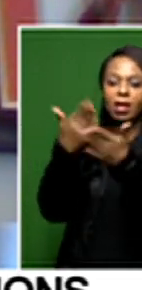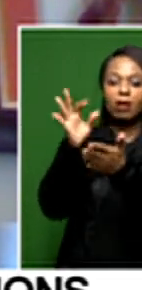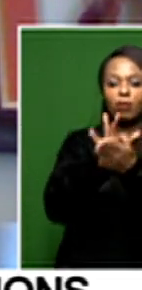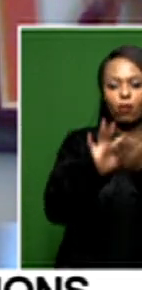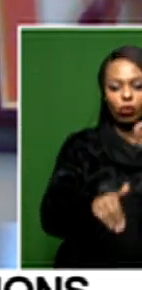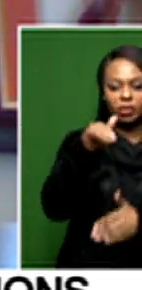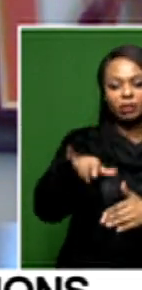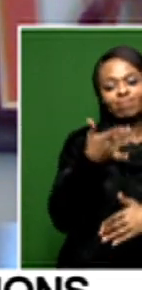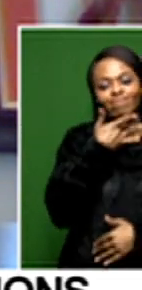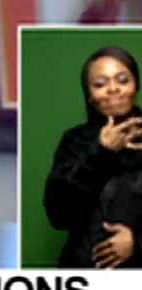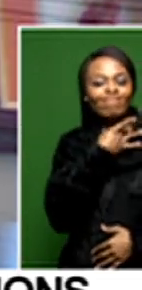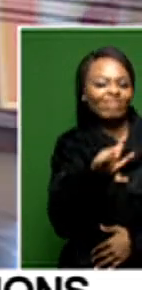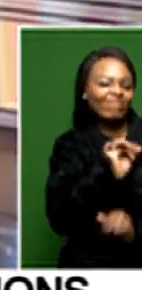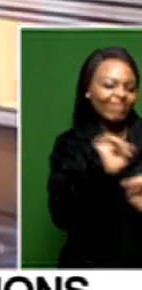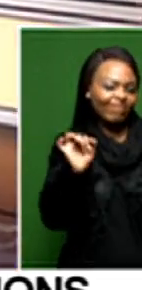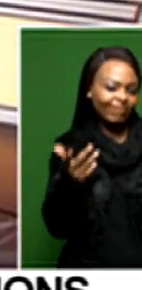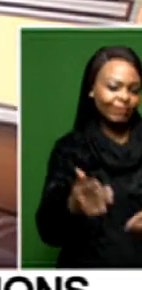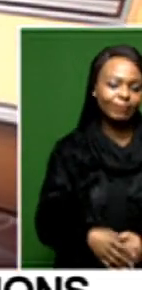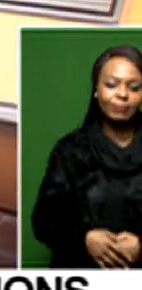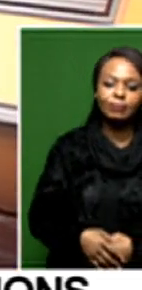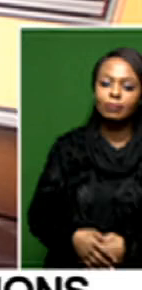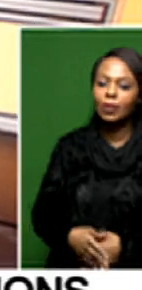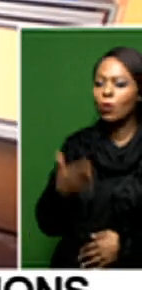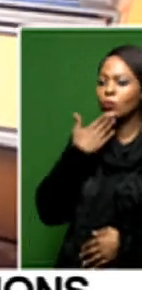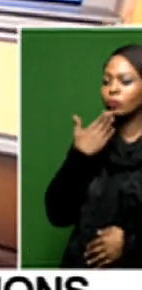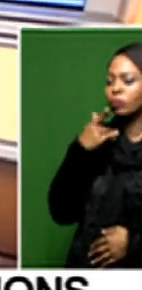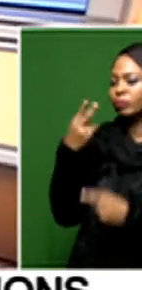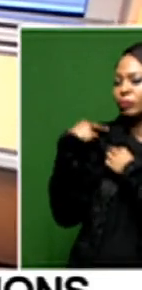them. And who sits on the board selecting the nominees?